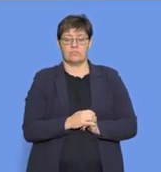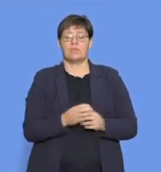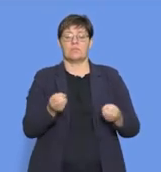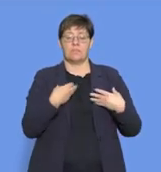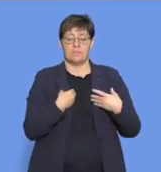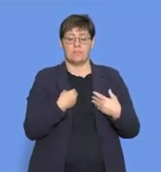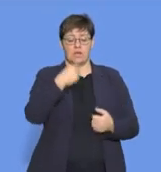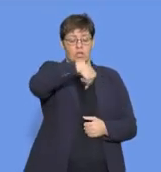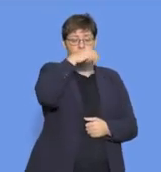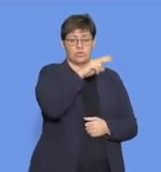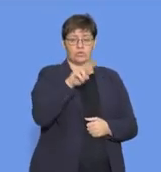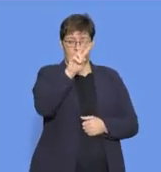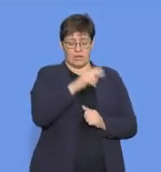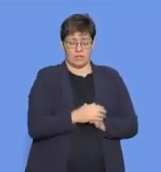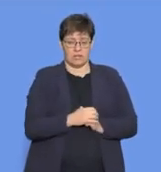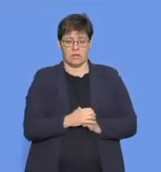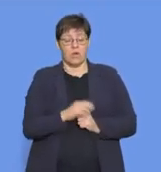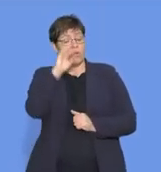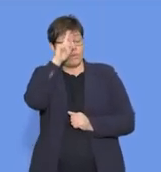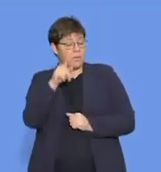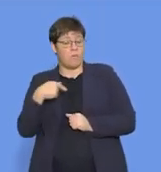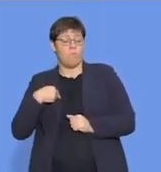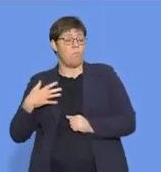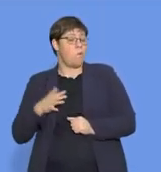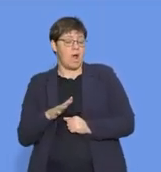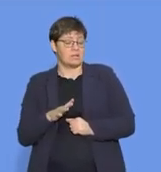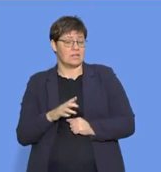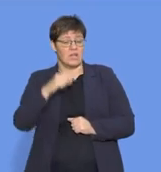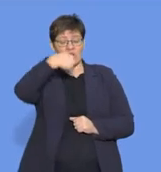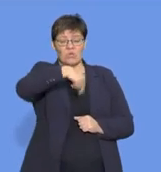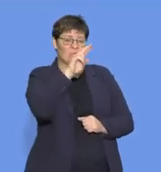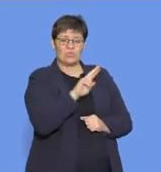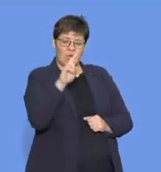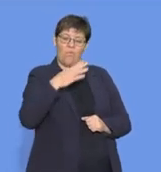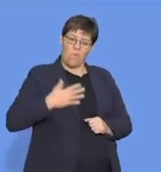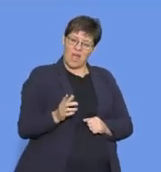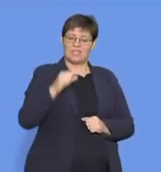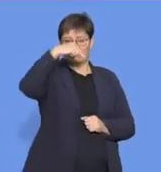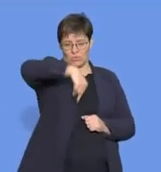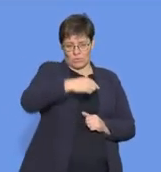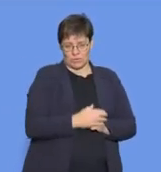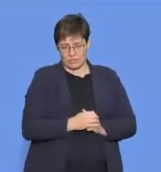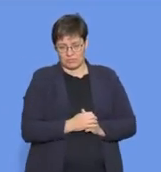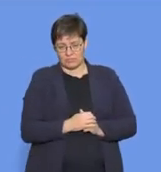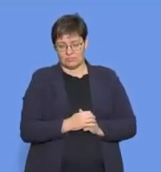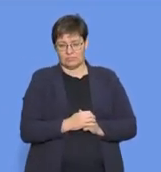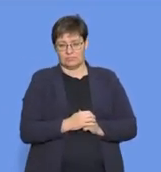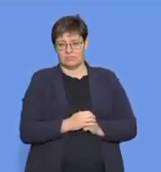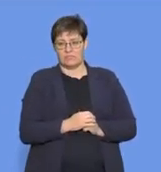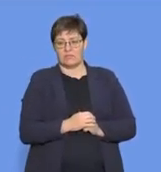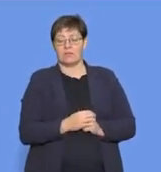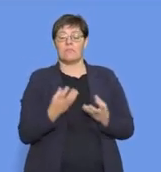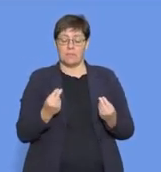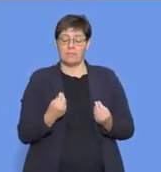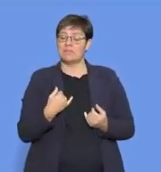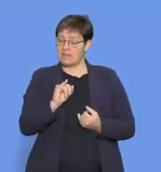So that gives us a value for q squared. Remember, even though we have a value for q squared, we were looking for the value for